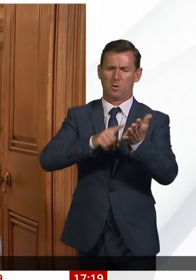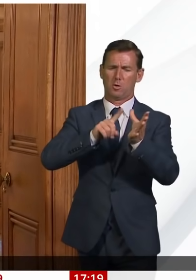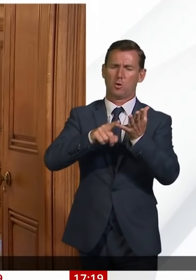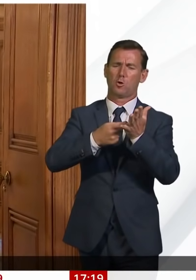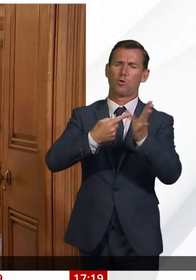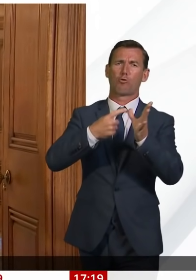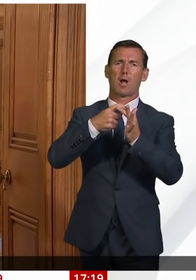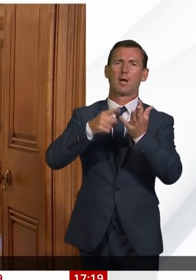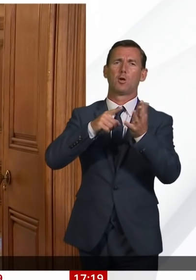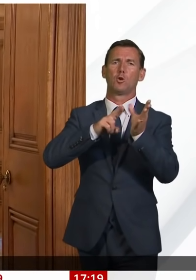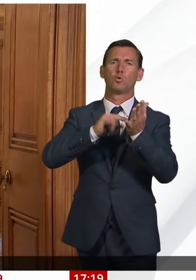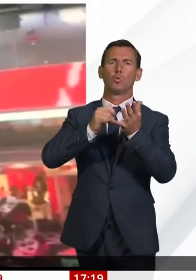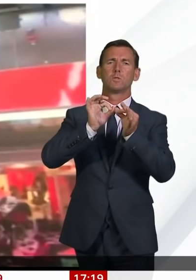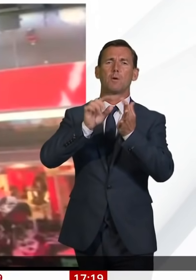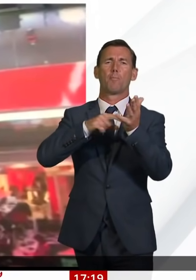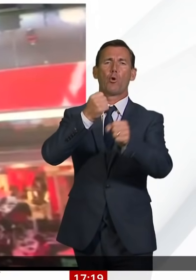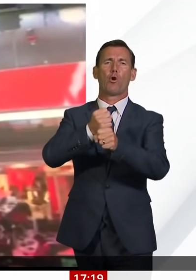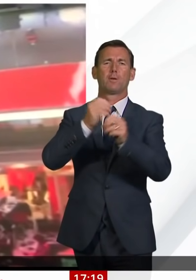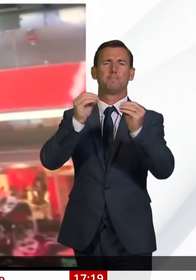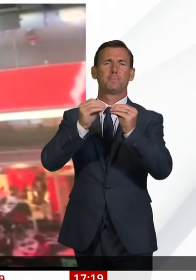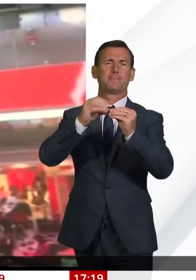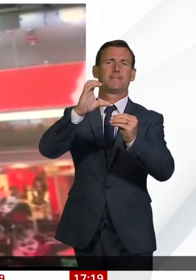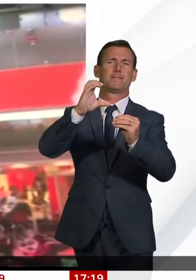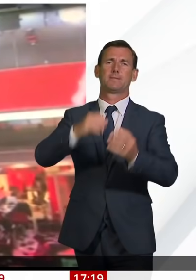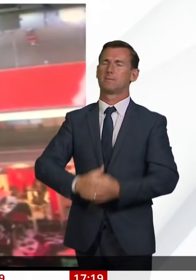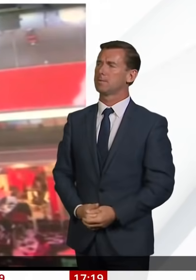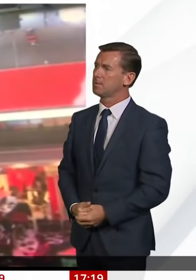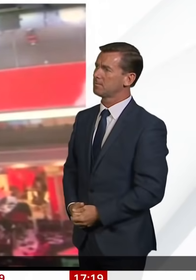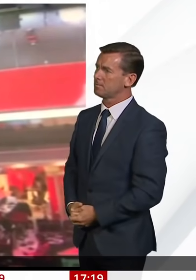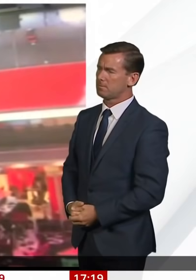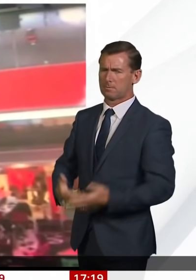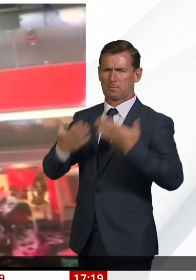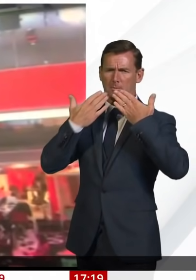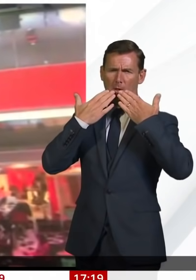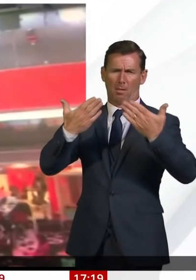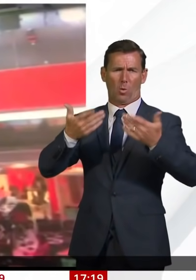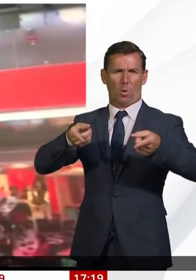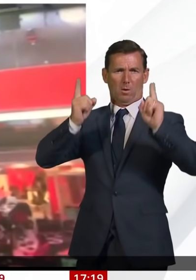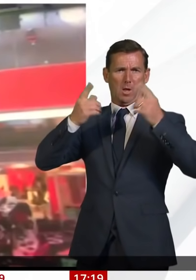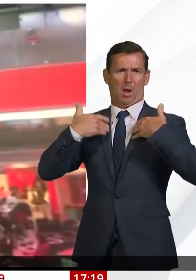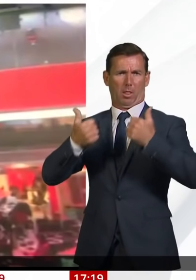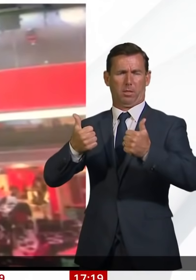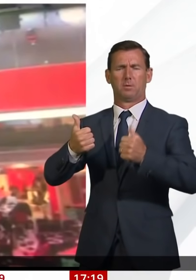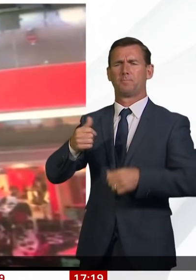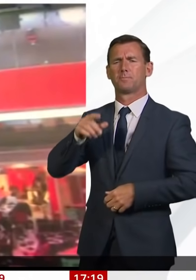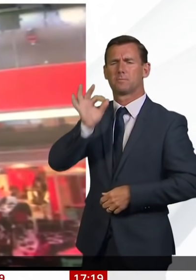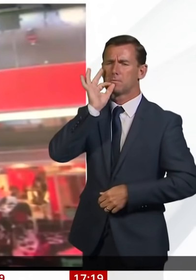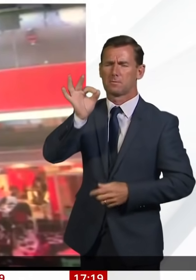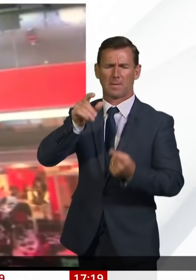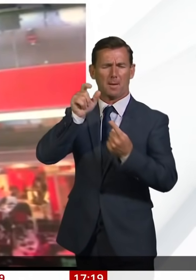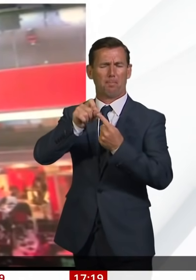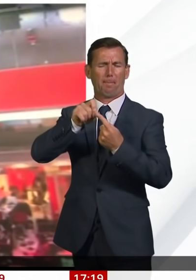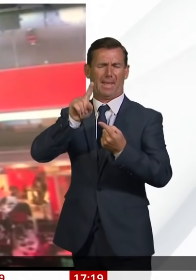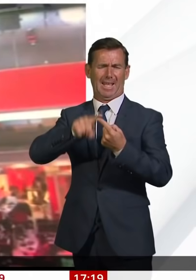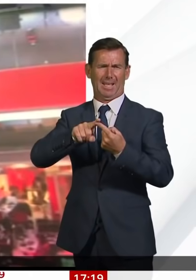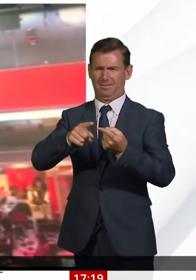BBC. Thank you, Secretary of State. Just on PPE, this was declared a pandemic well over a month